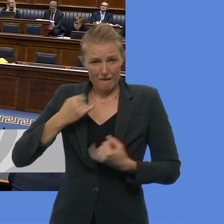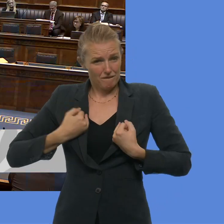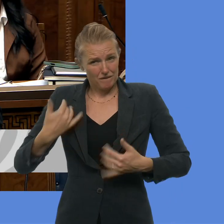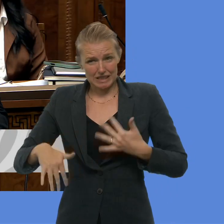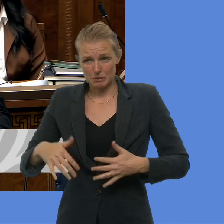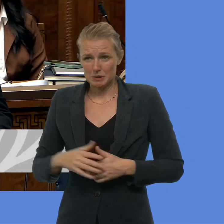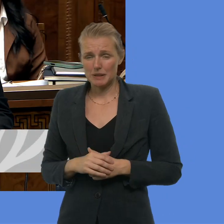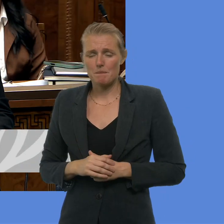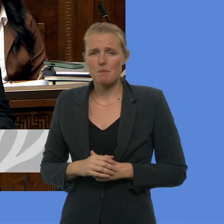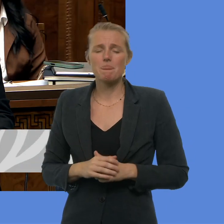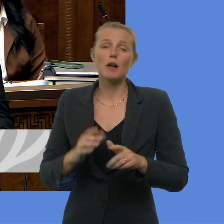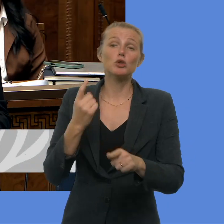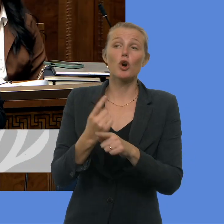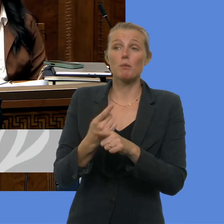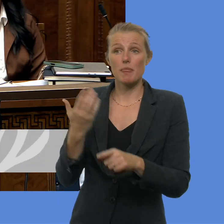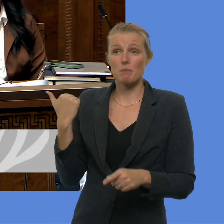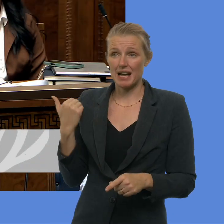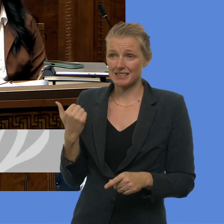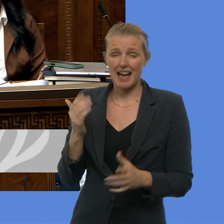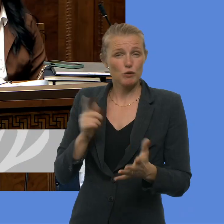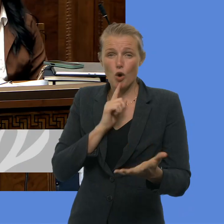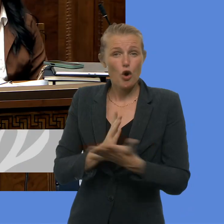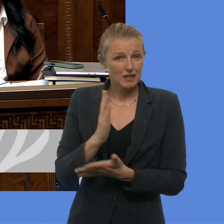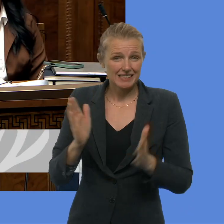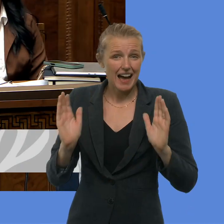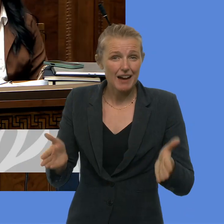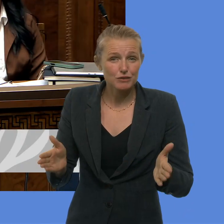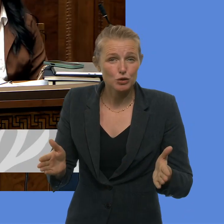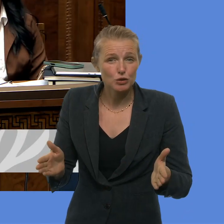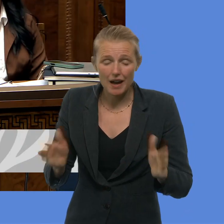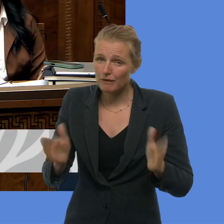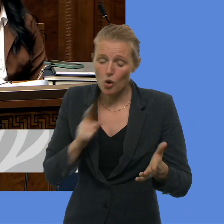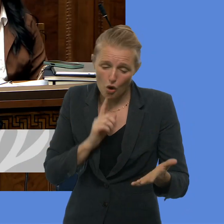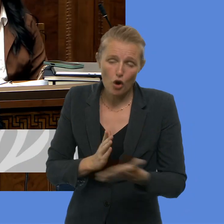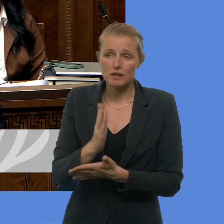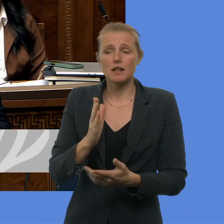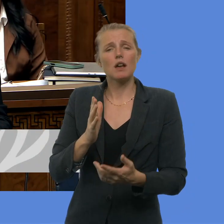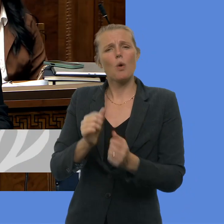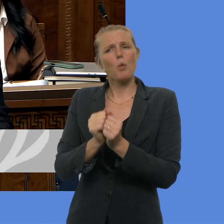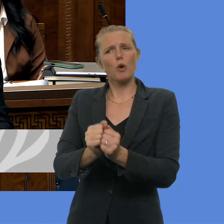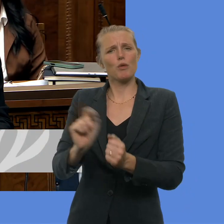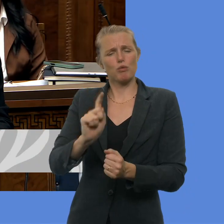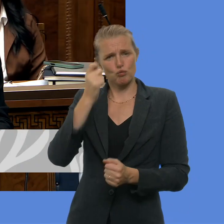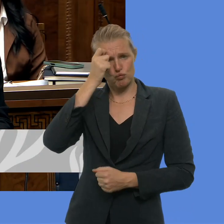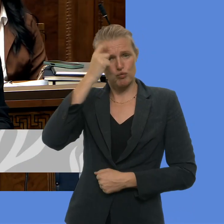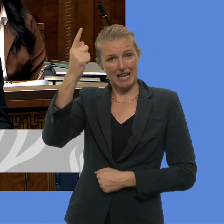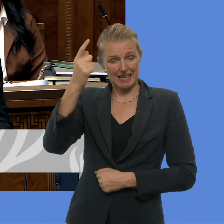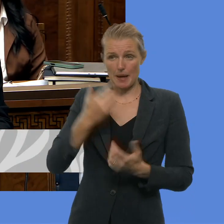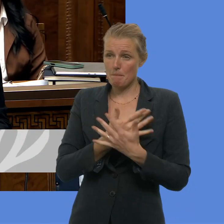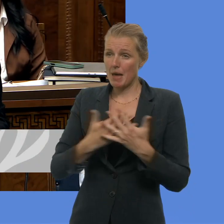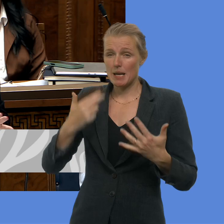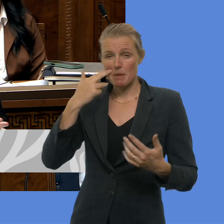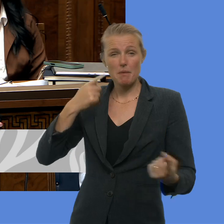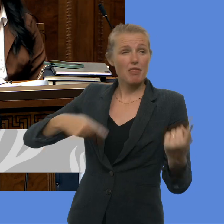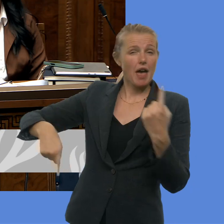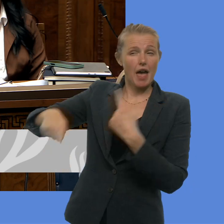if we're going to talk about the past, then we must do so honestly. I think it's important that we actually recognise that there are many people out there